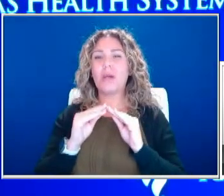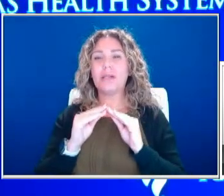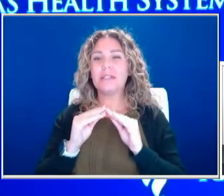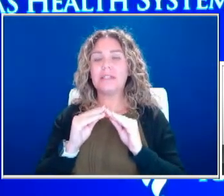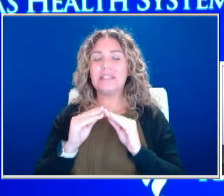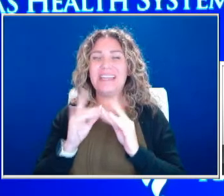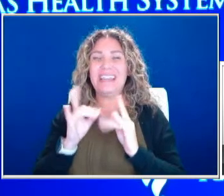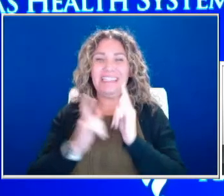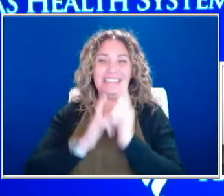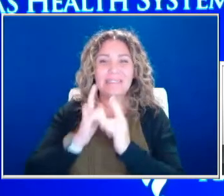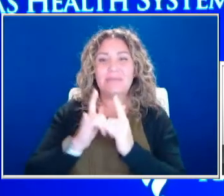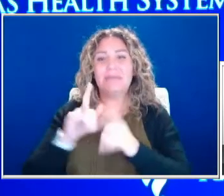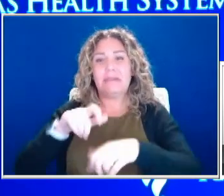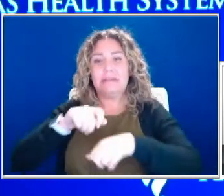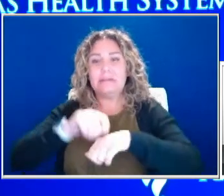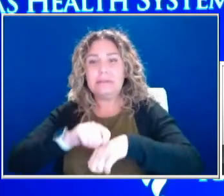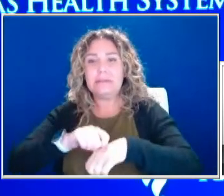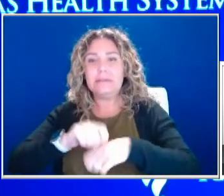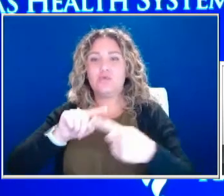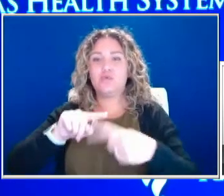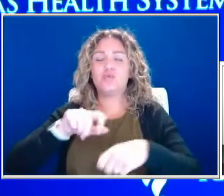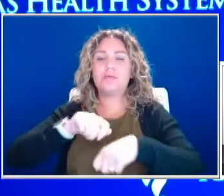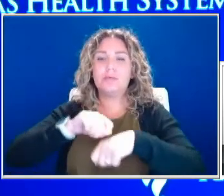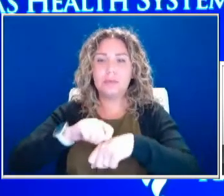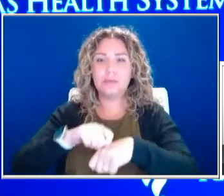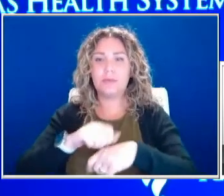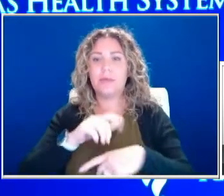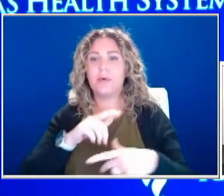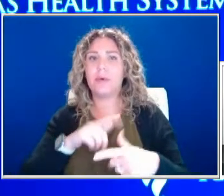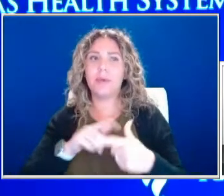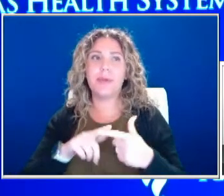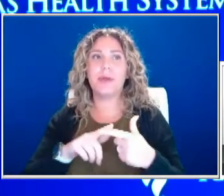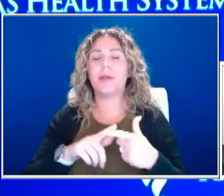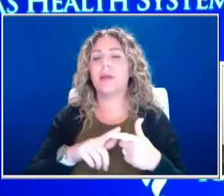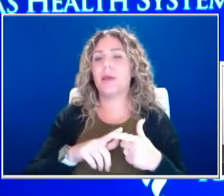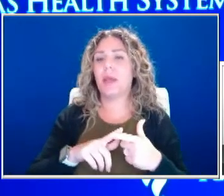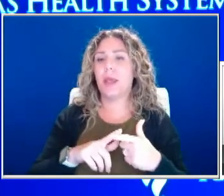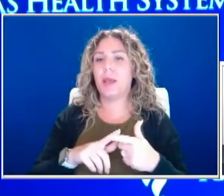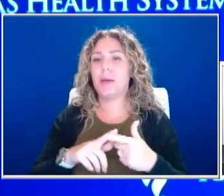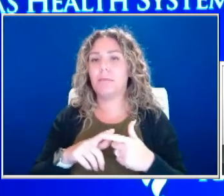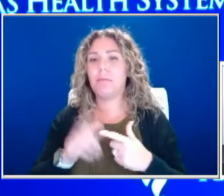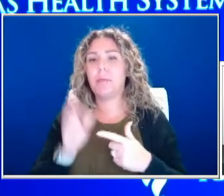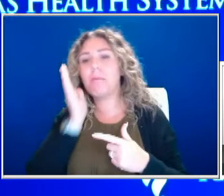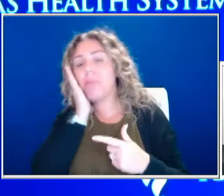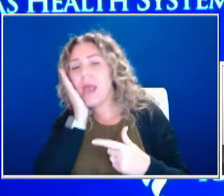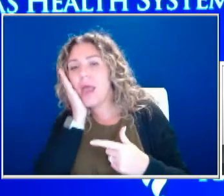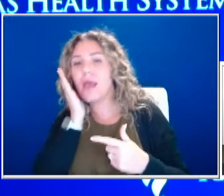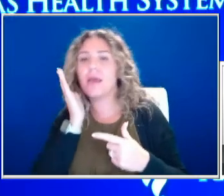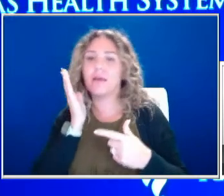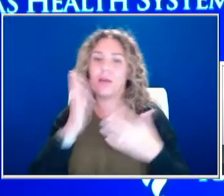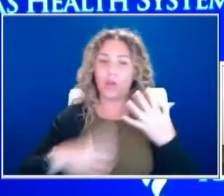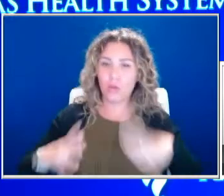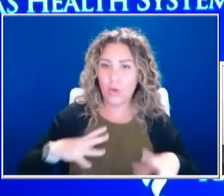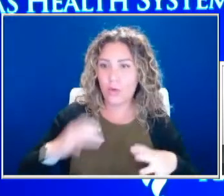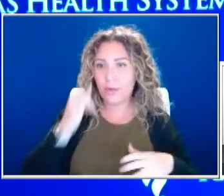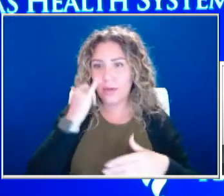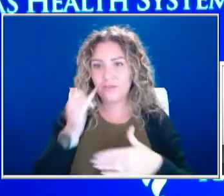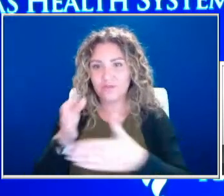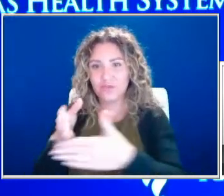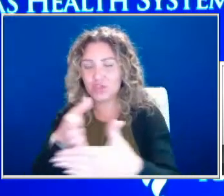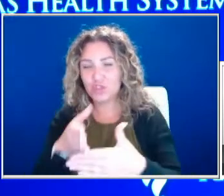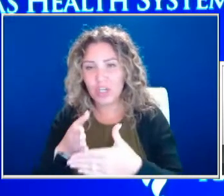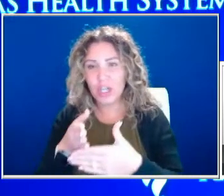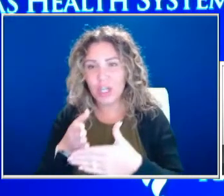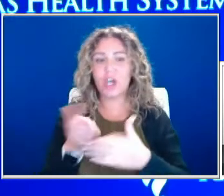skin-to-skin contact. Certainly we know in bedding or clothing, if you're sharing those, you can. It is going to be,